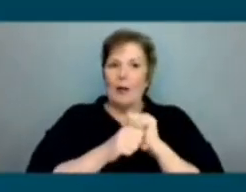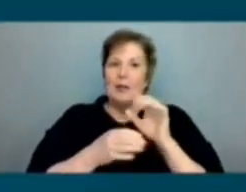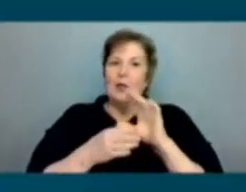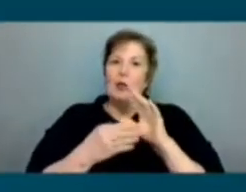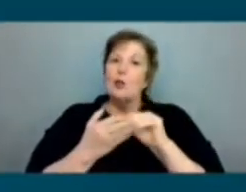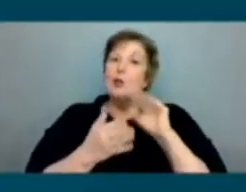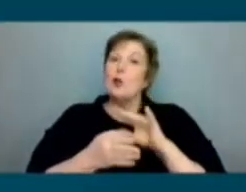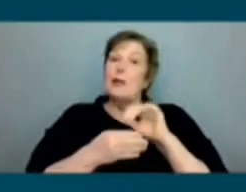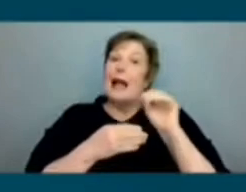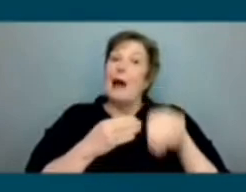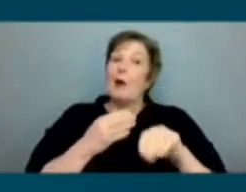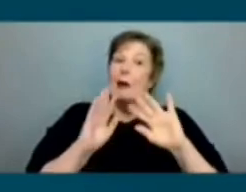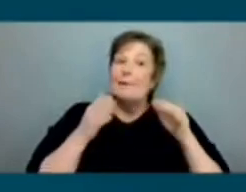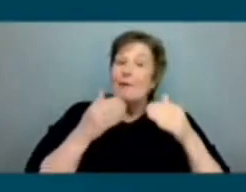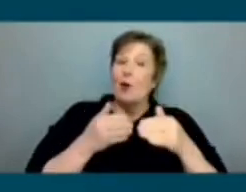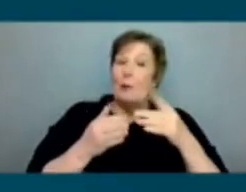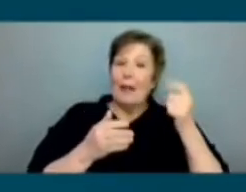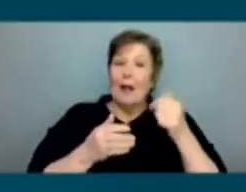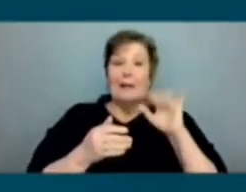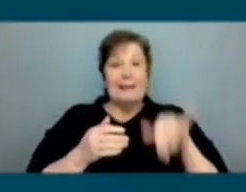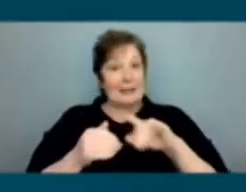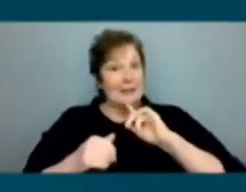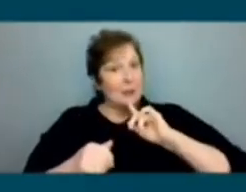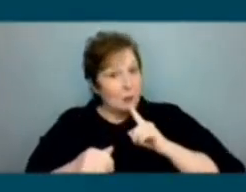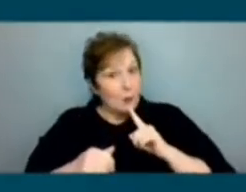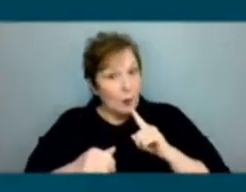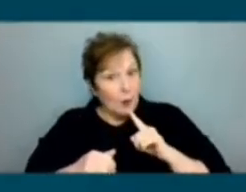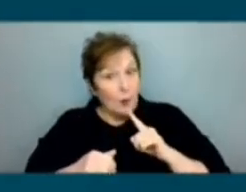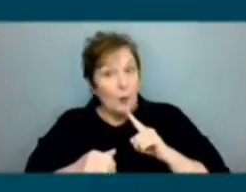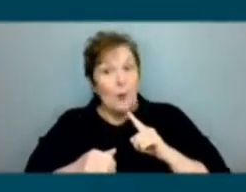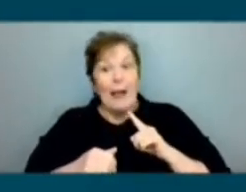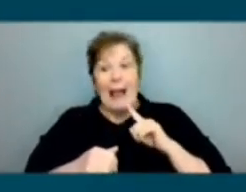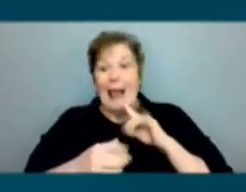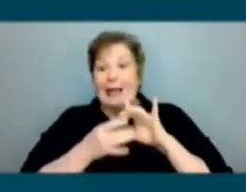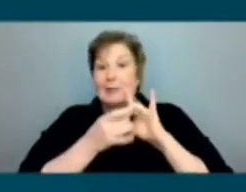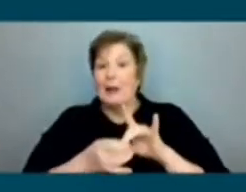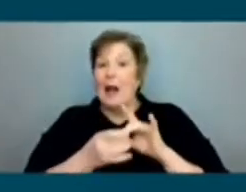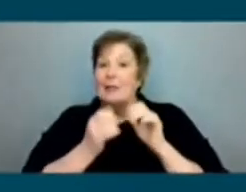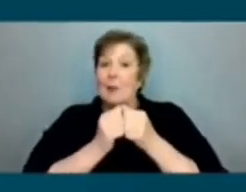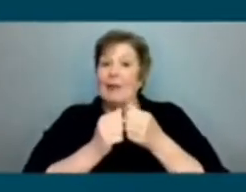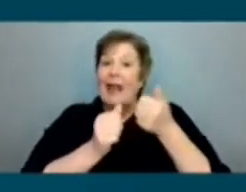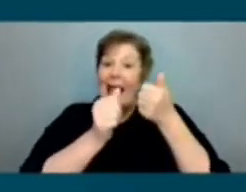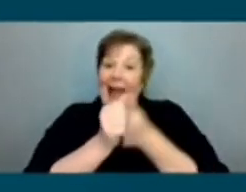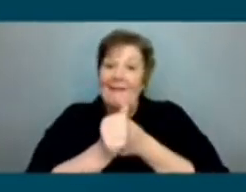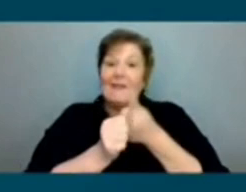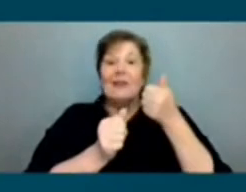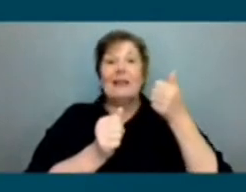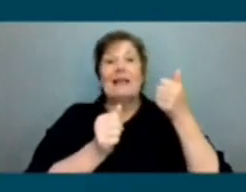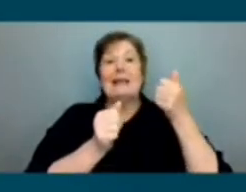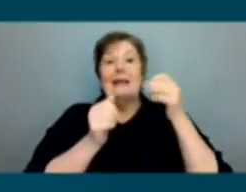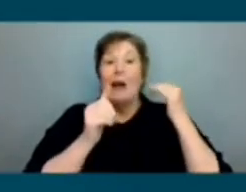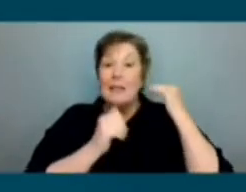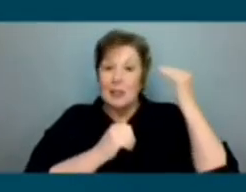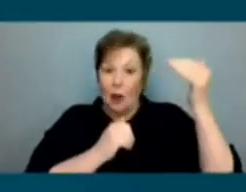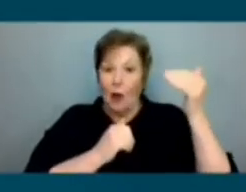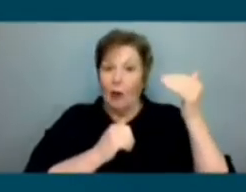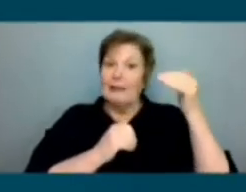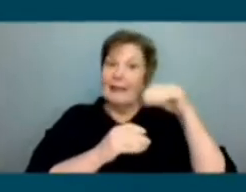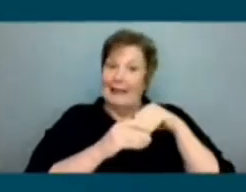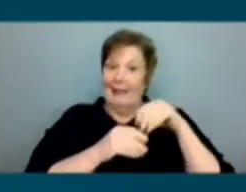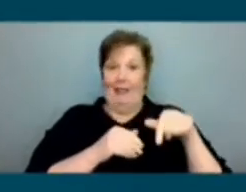governance because it is true and it applies to every single adult who is in this